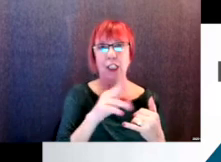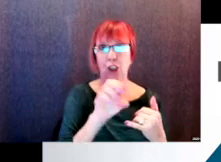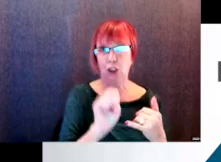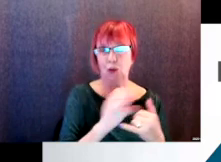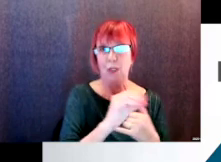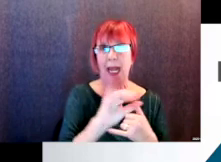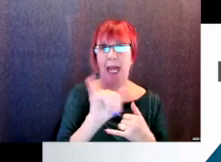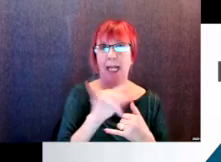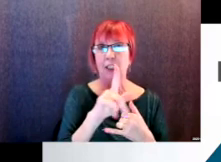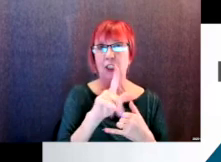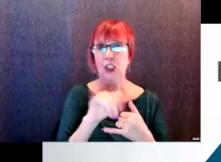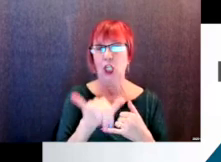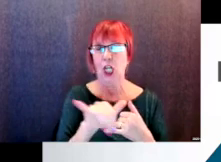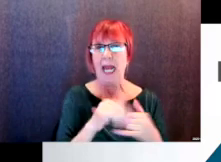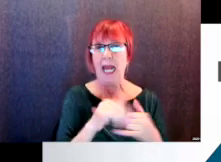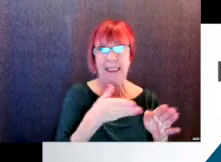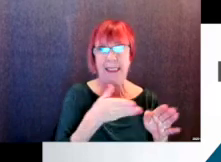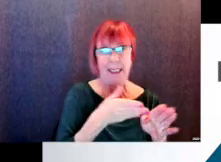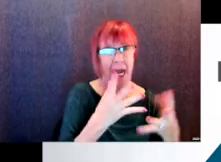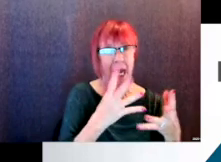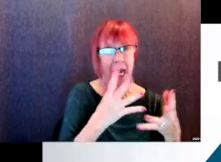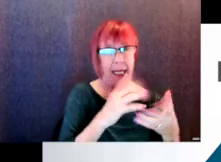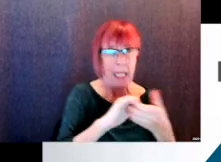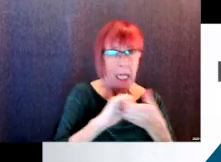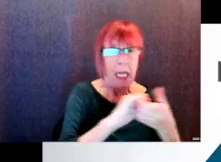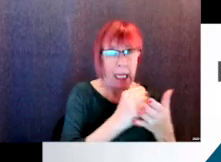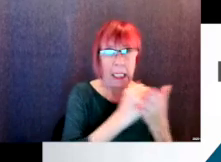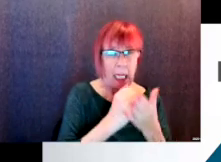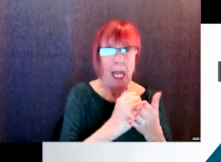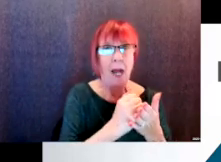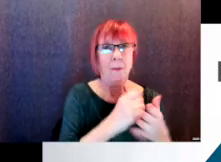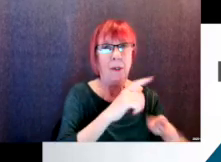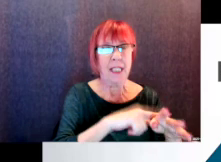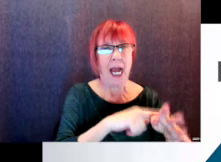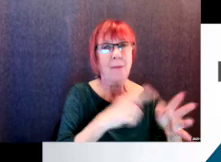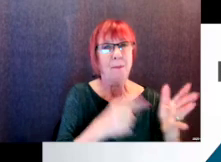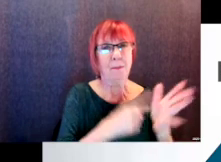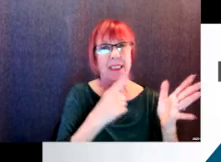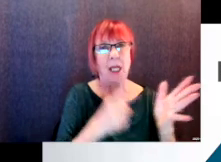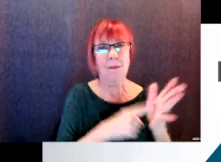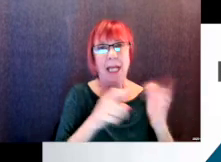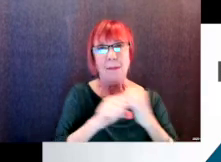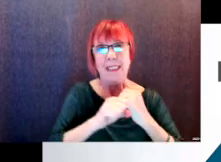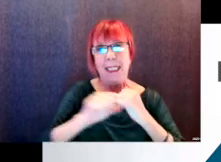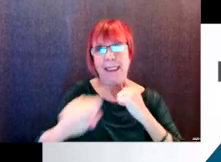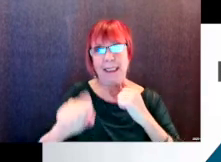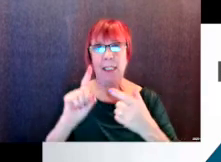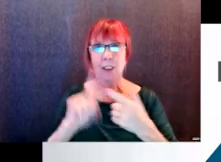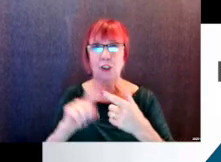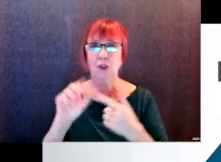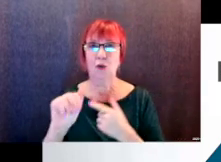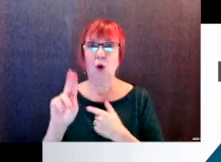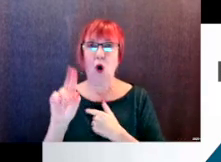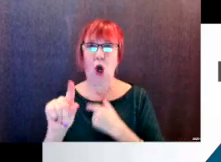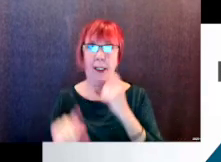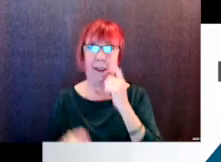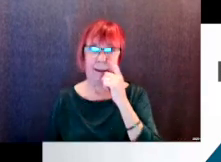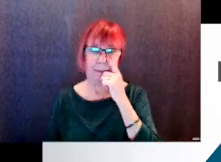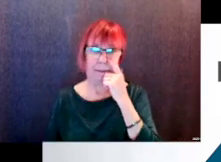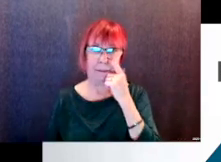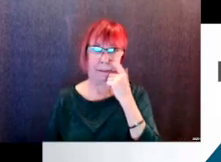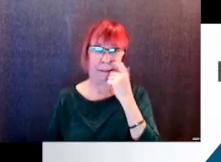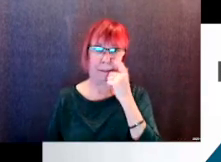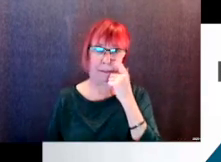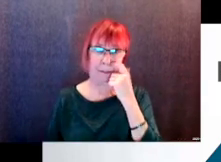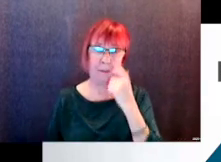Over the past decade, the funding plan has grown and changed a great deal. The funding plan originally had a small